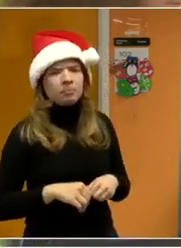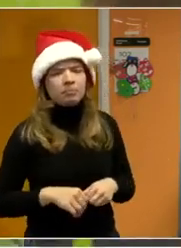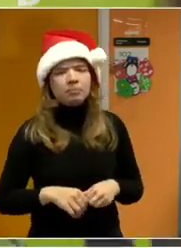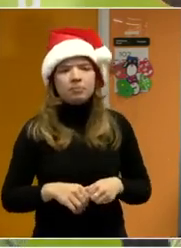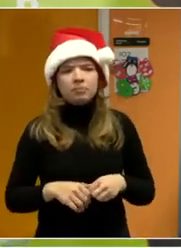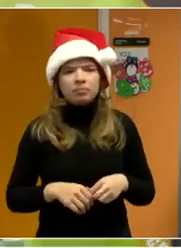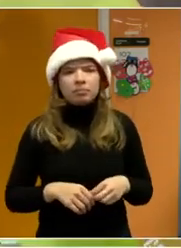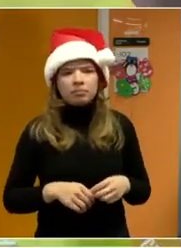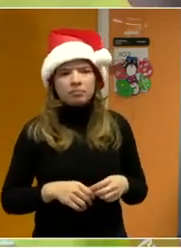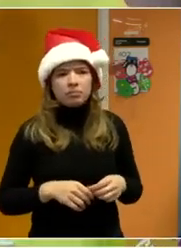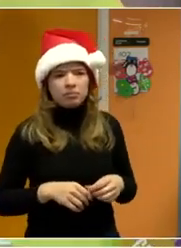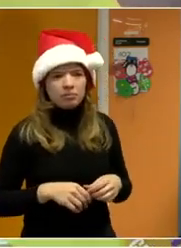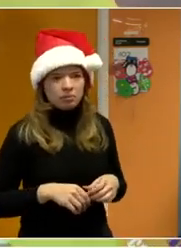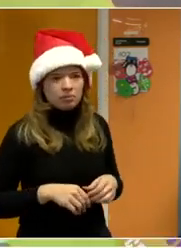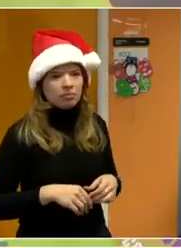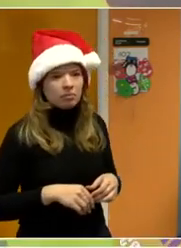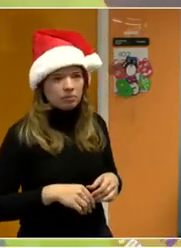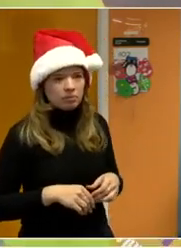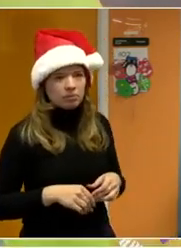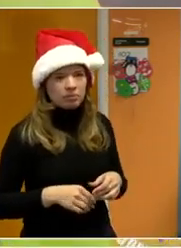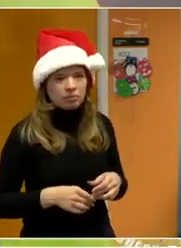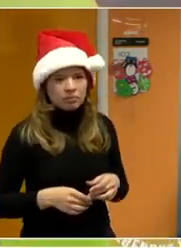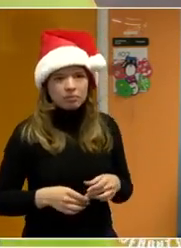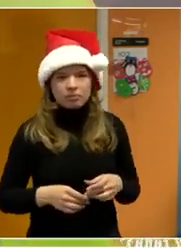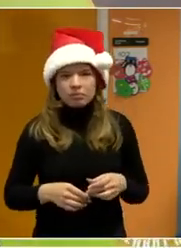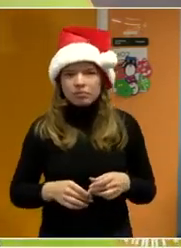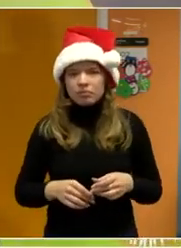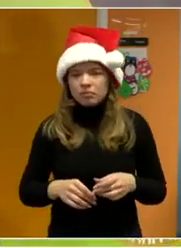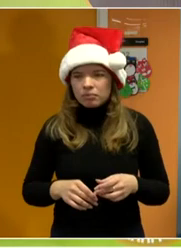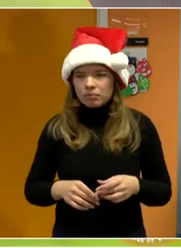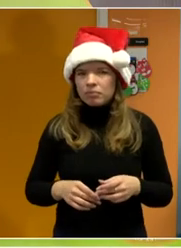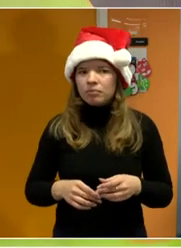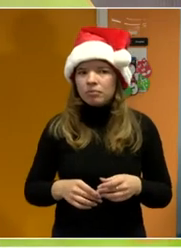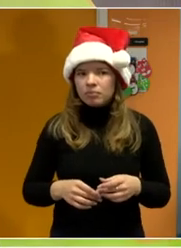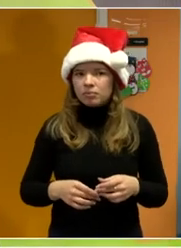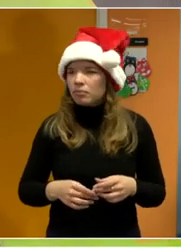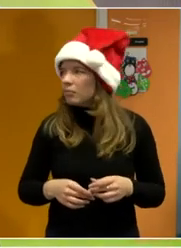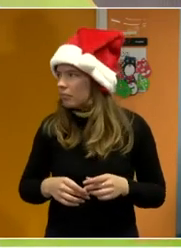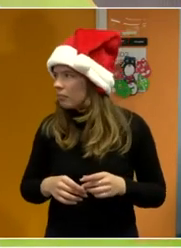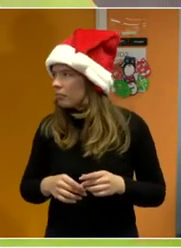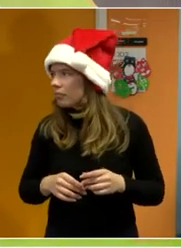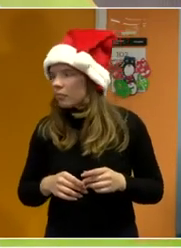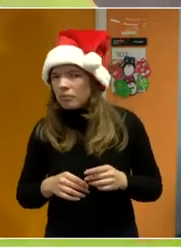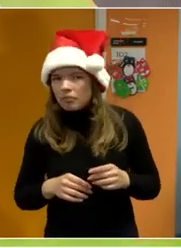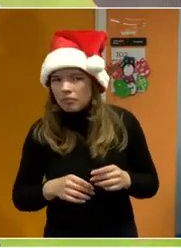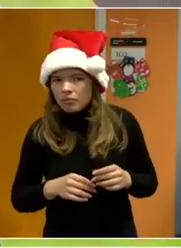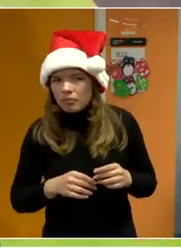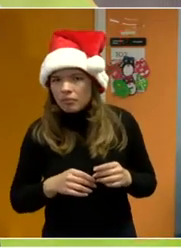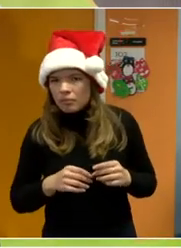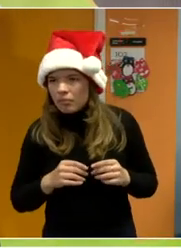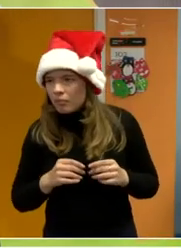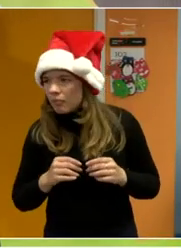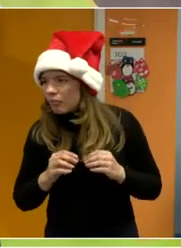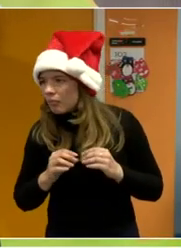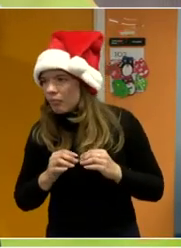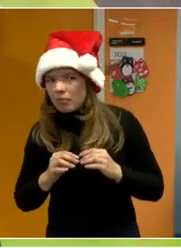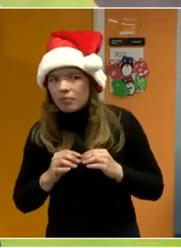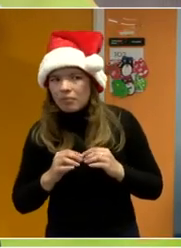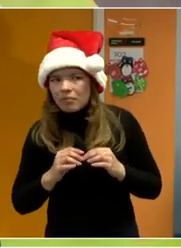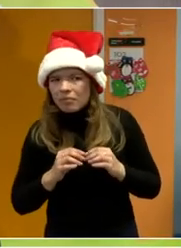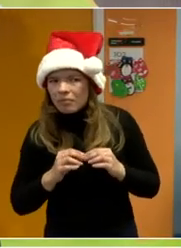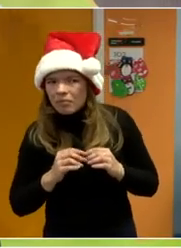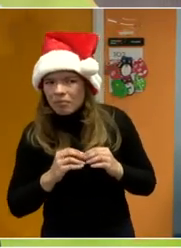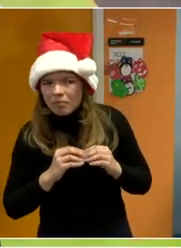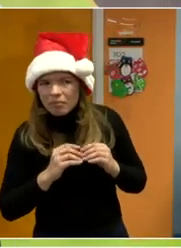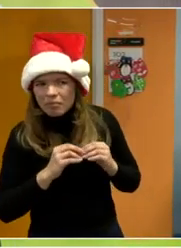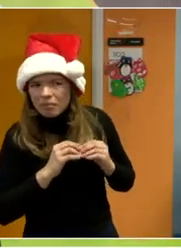This your program? Are you Mr.? I guess if I can do Is this.